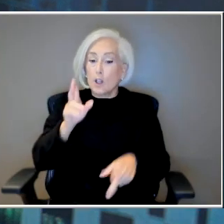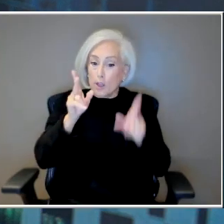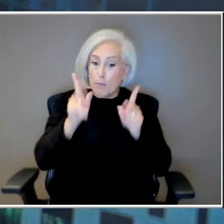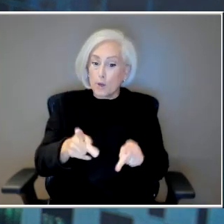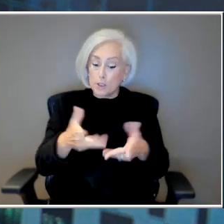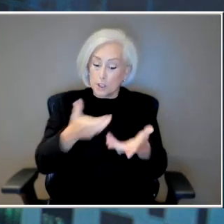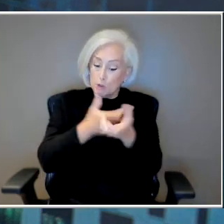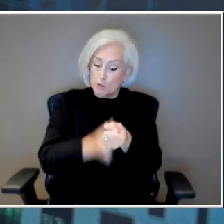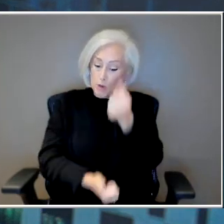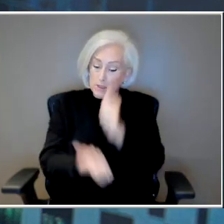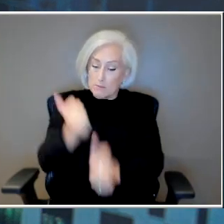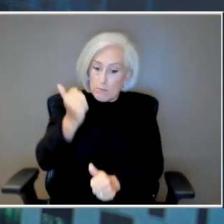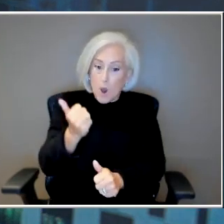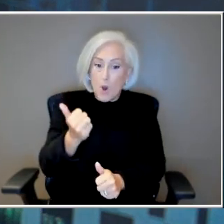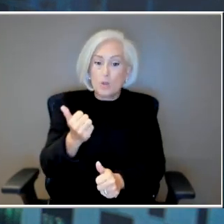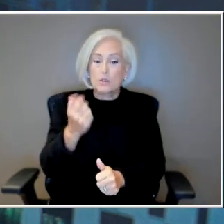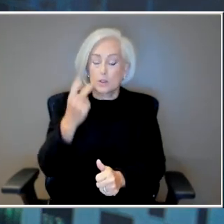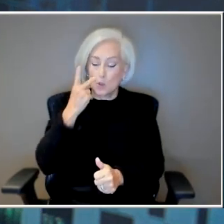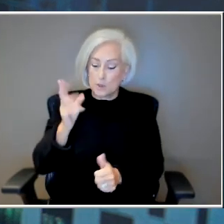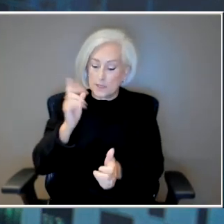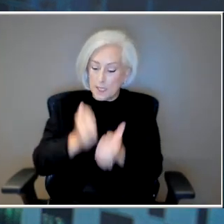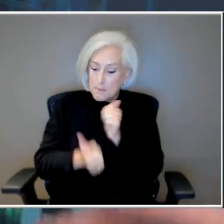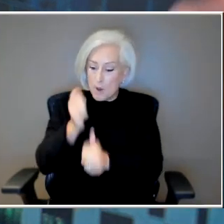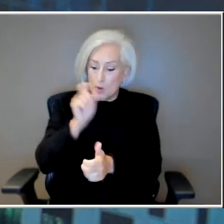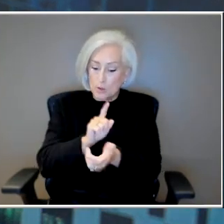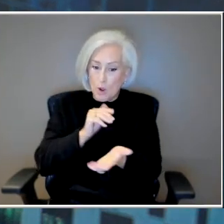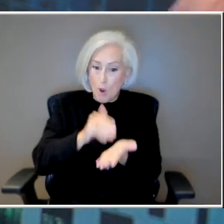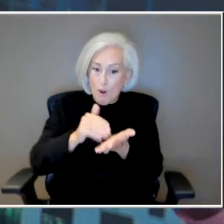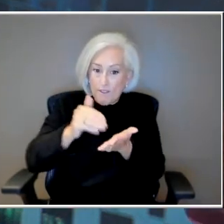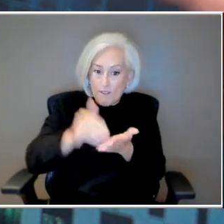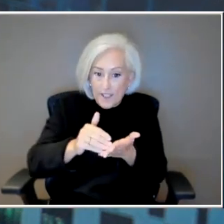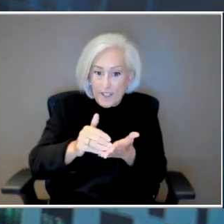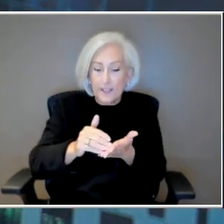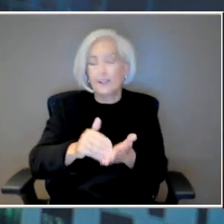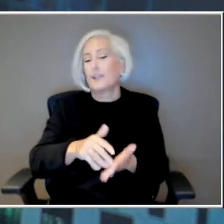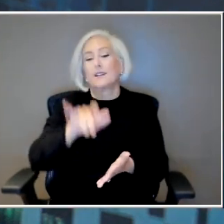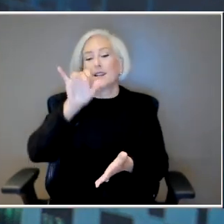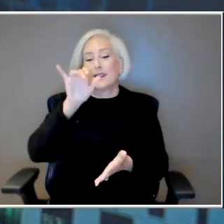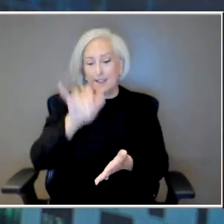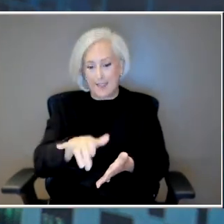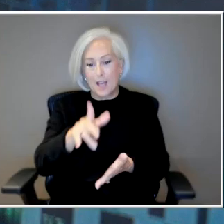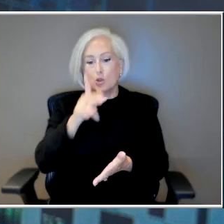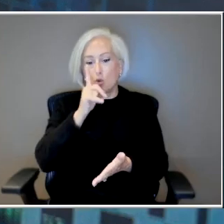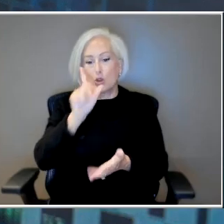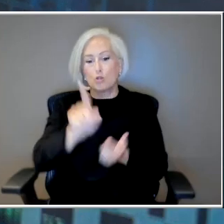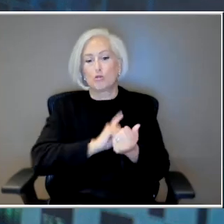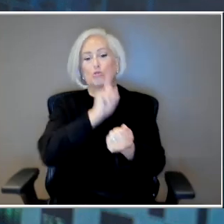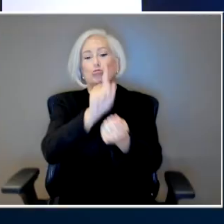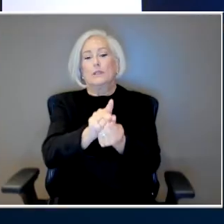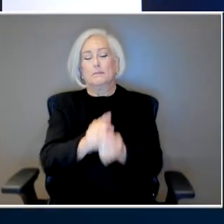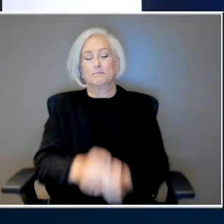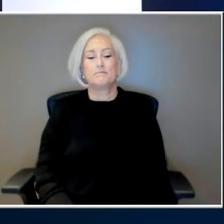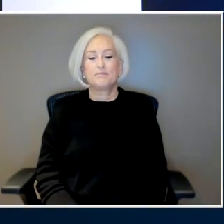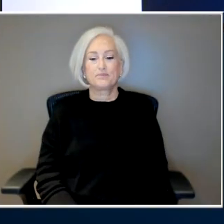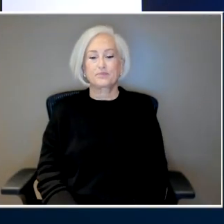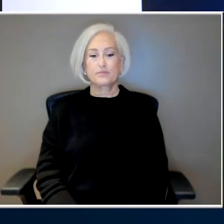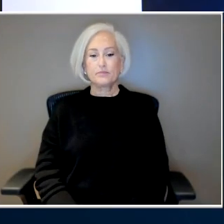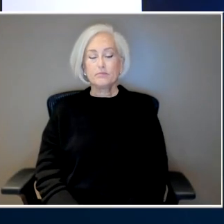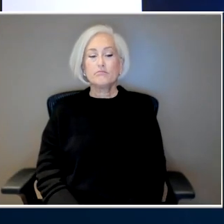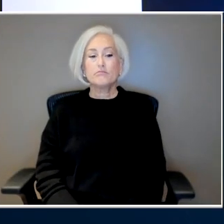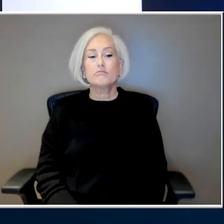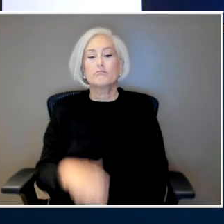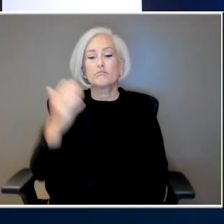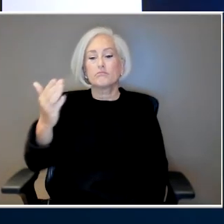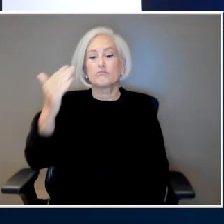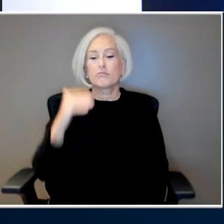most, that's the relationship that most matters. We knew that right through COVID. We know that today. All right, let's get through